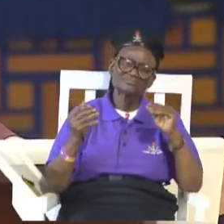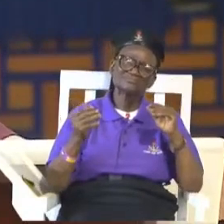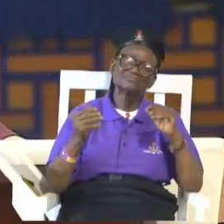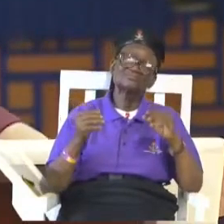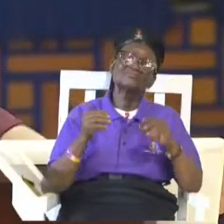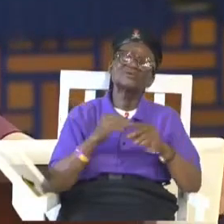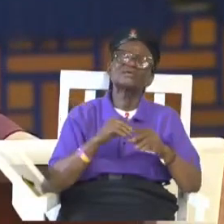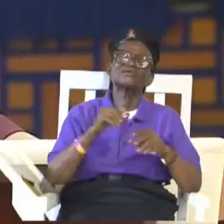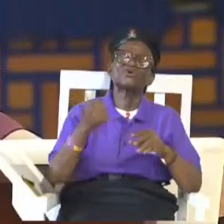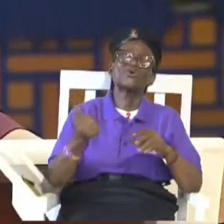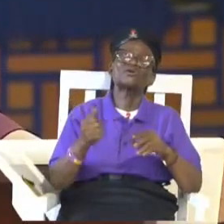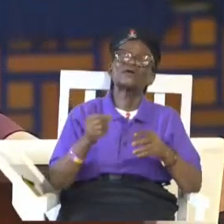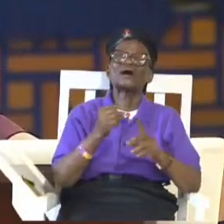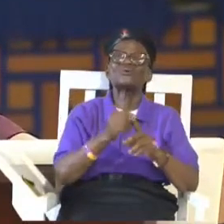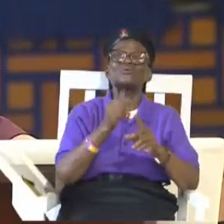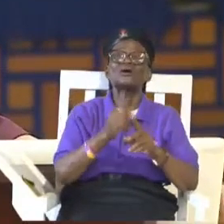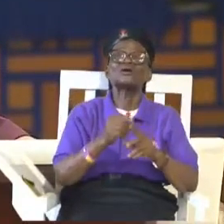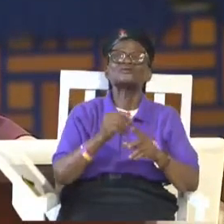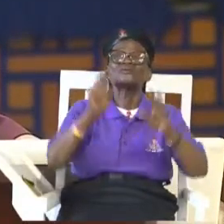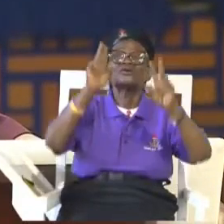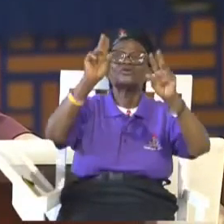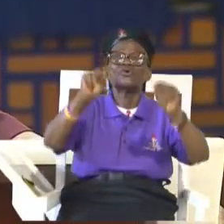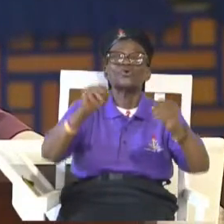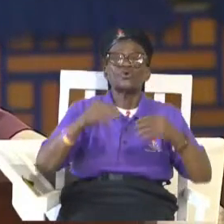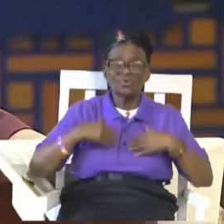In other words, nobody will die young.